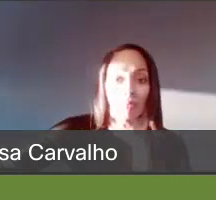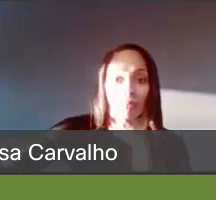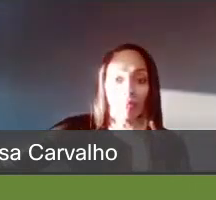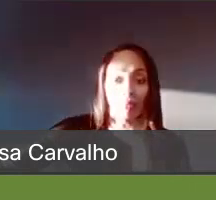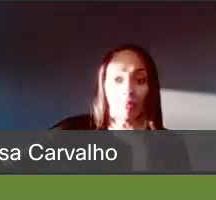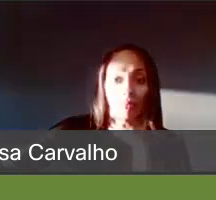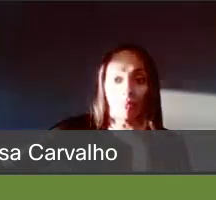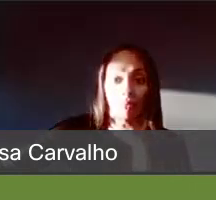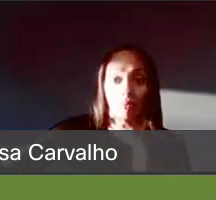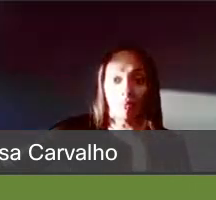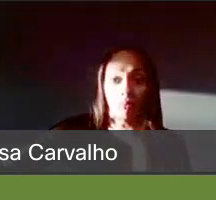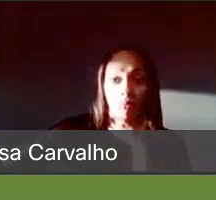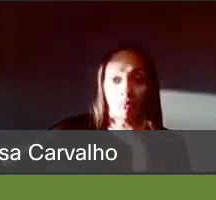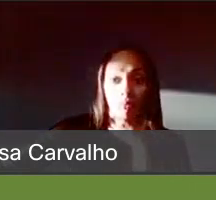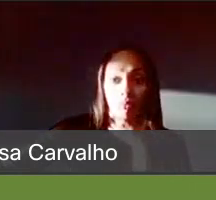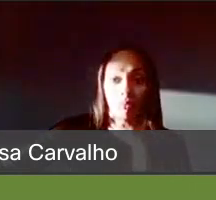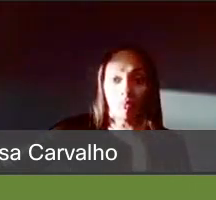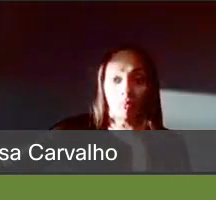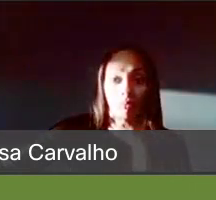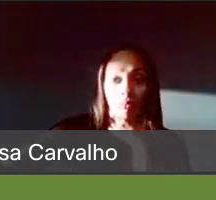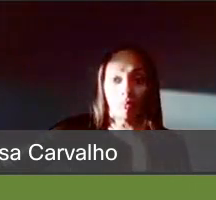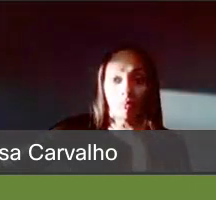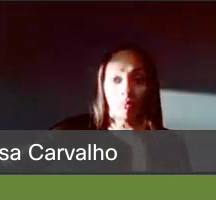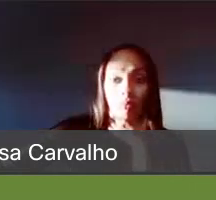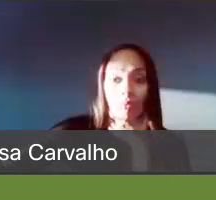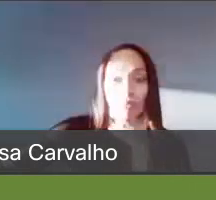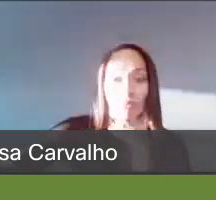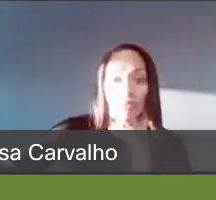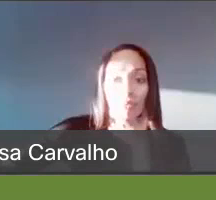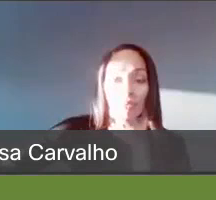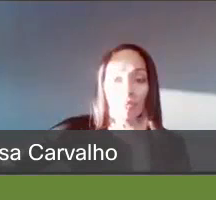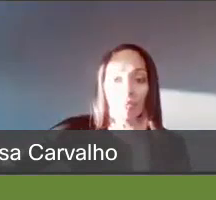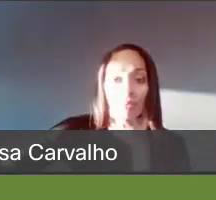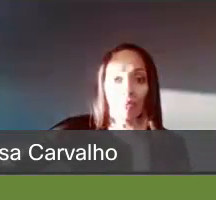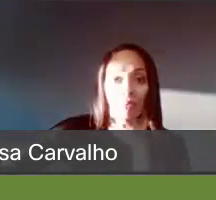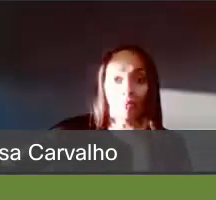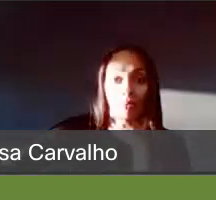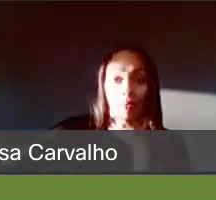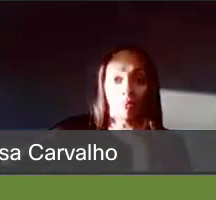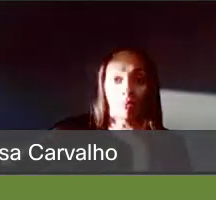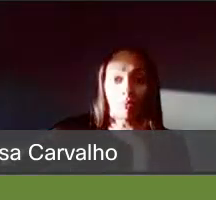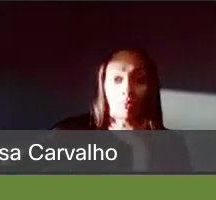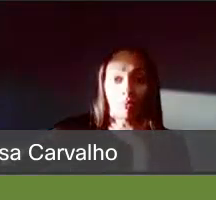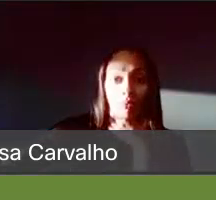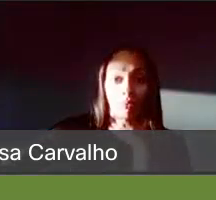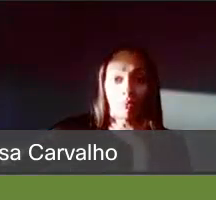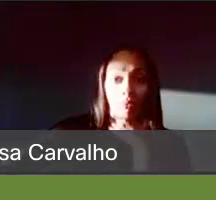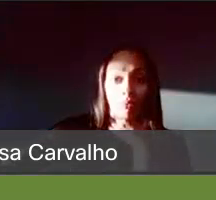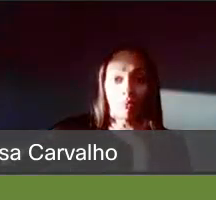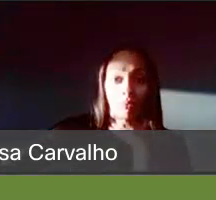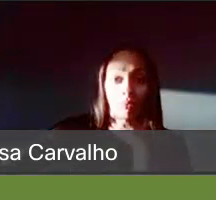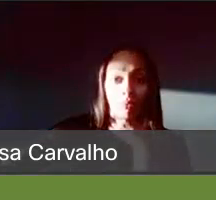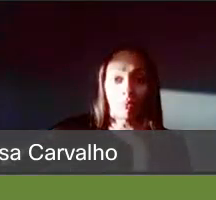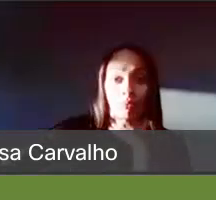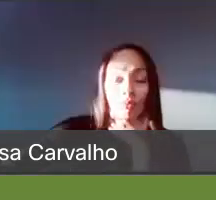part. It helps slow down our heart rate and our thinking and stuff, right? Just taking a breath. And I love that you're just trying to engage. Let's